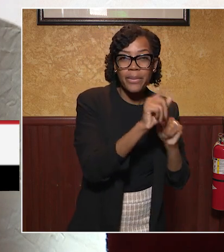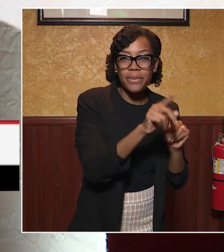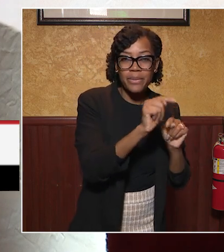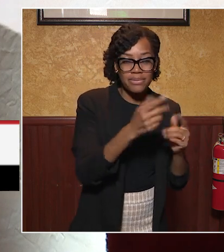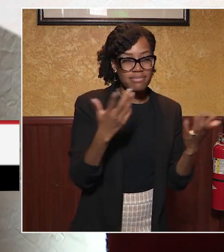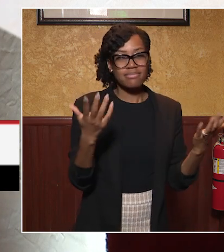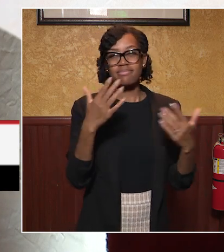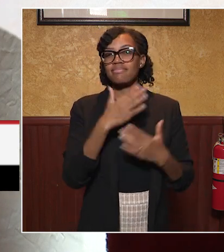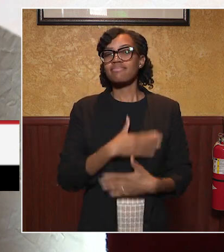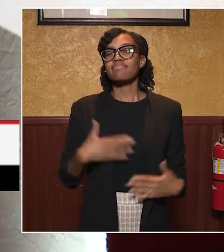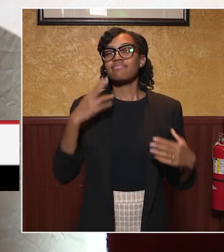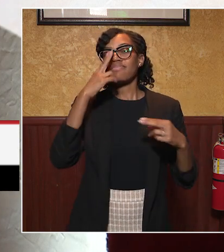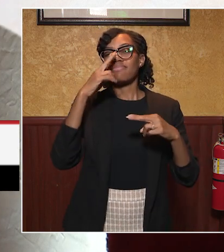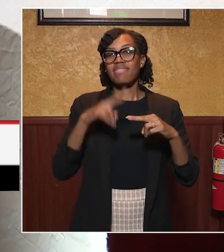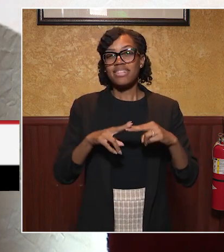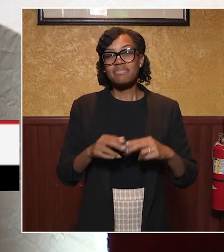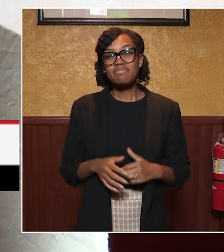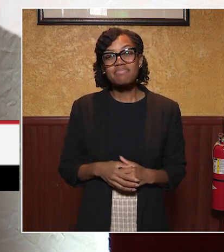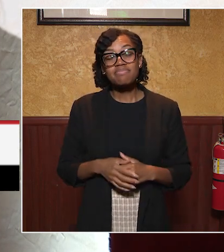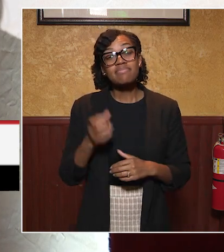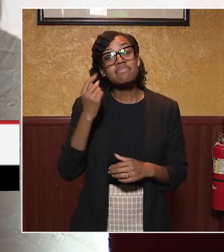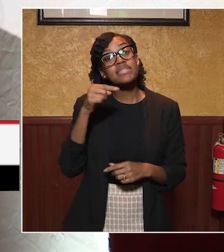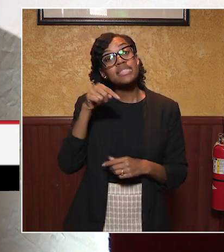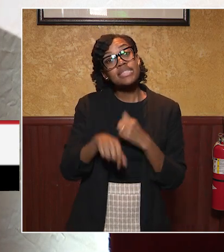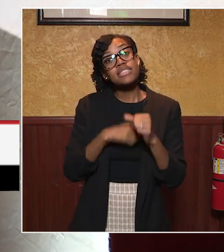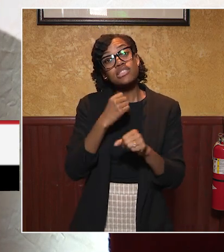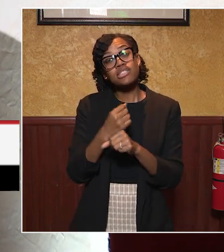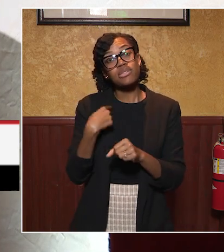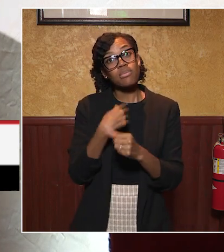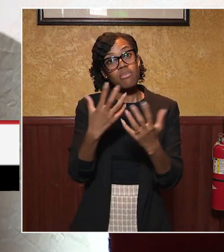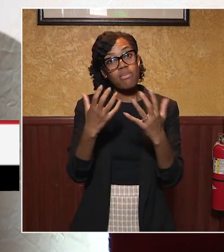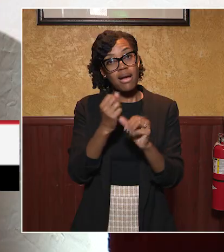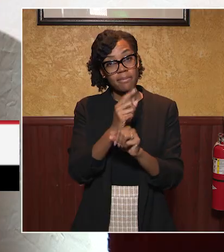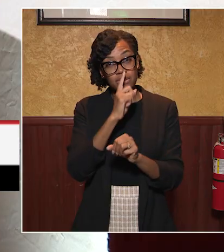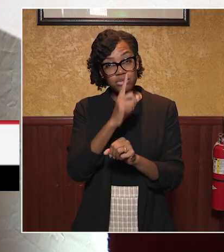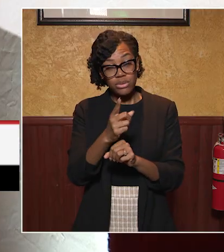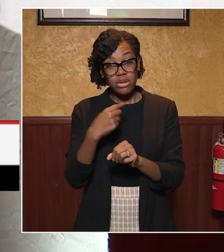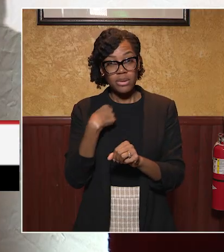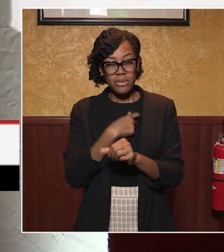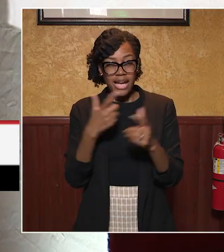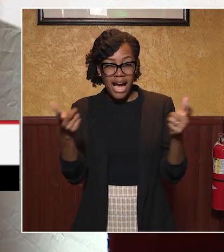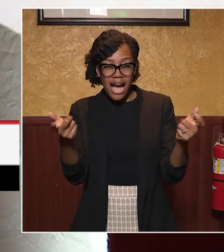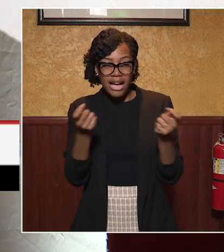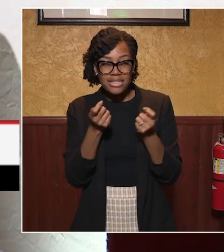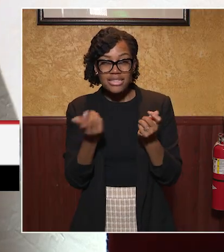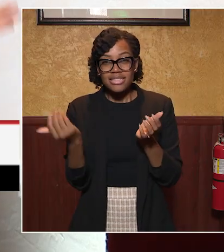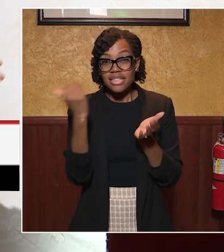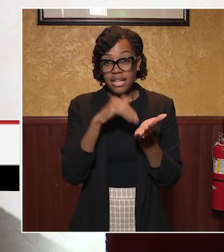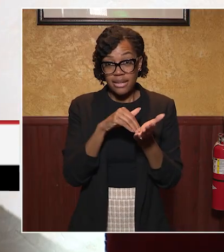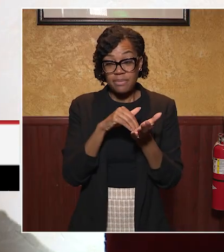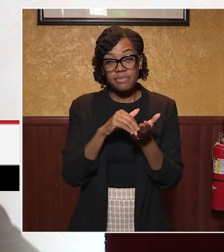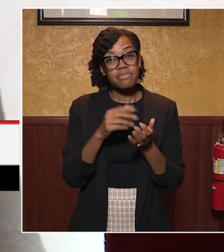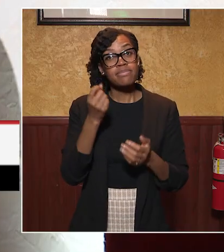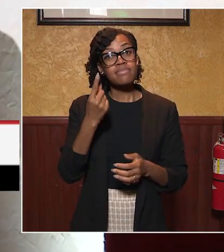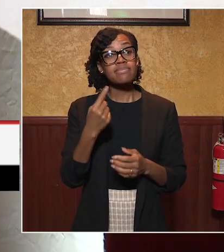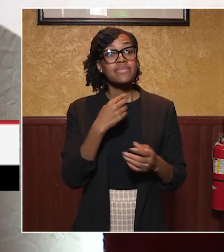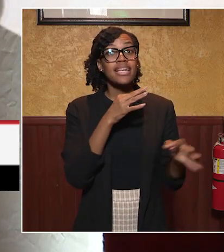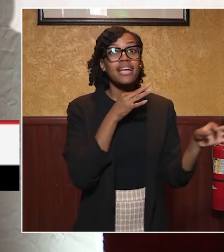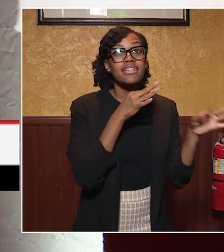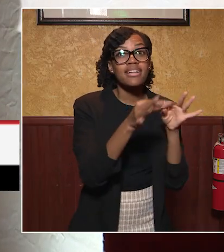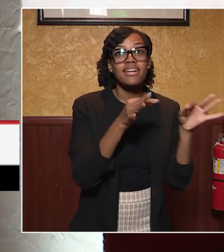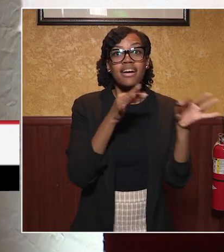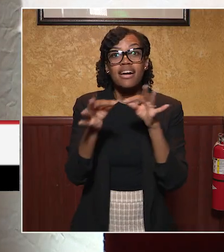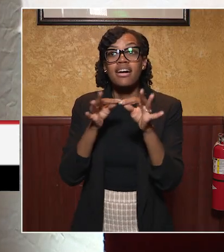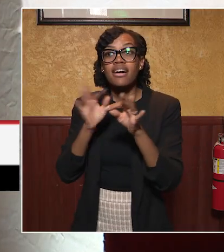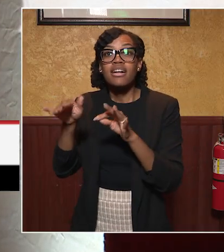So especially this year, we want to make sure that we're inviting our crowds back. We're telling people all the fun